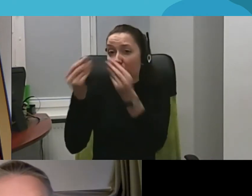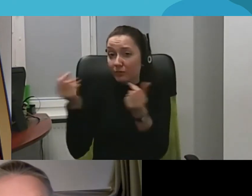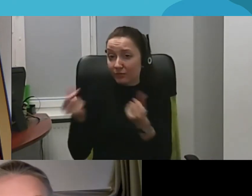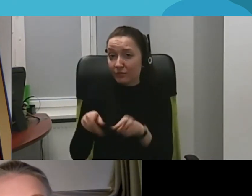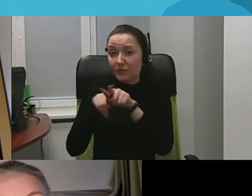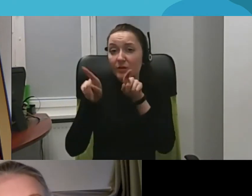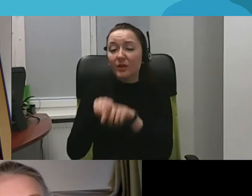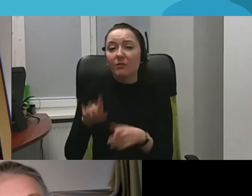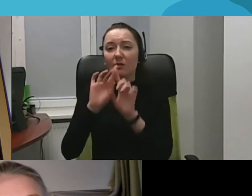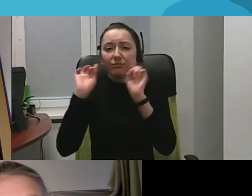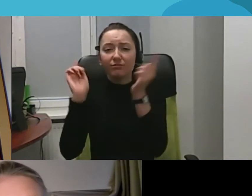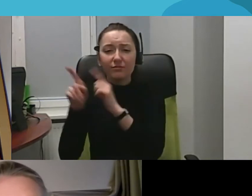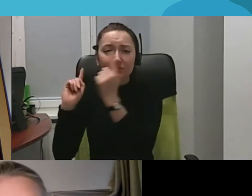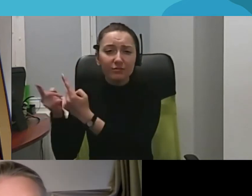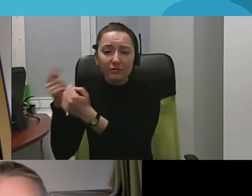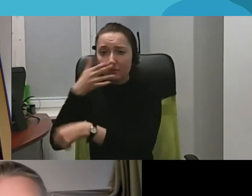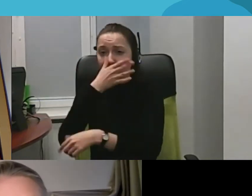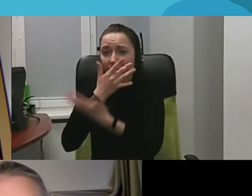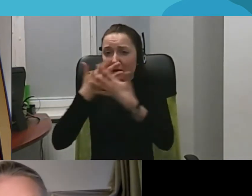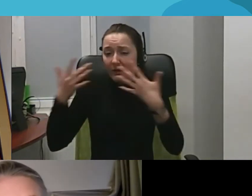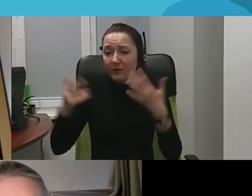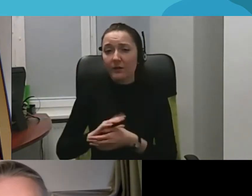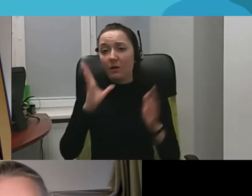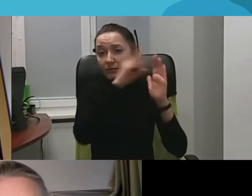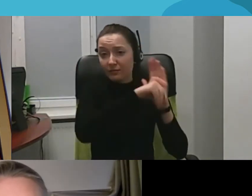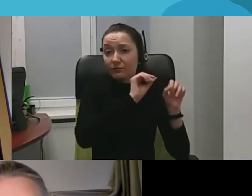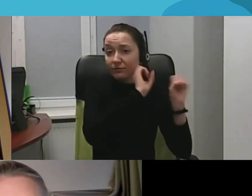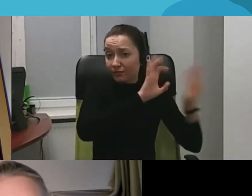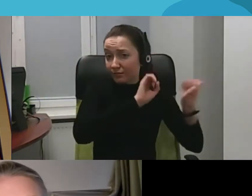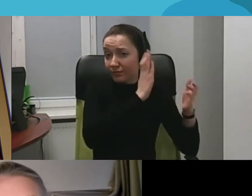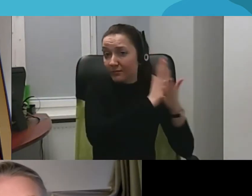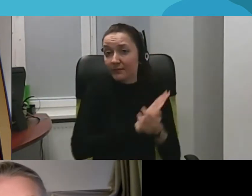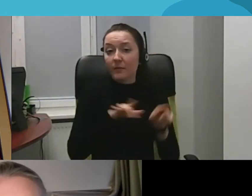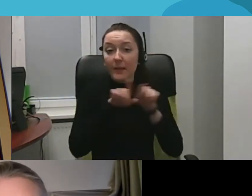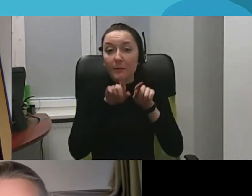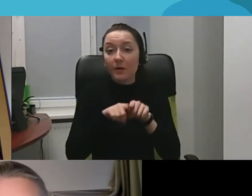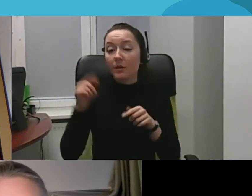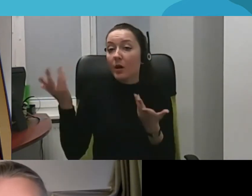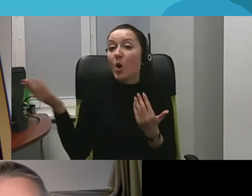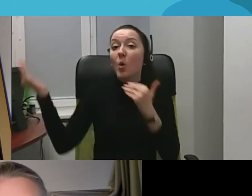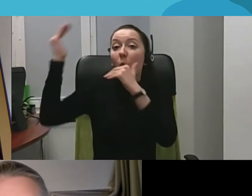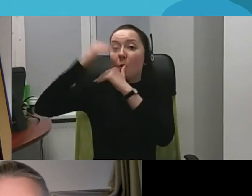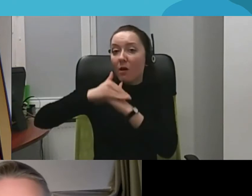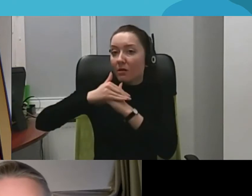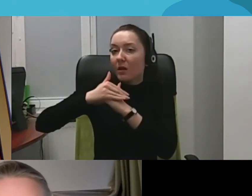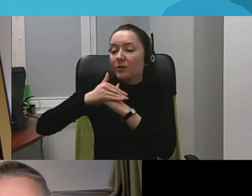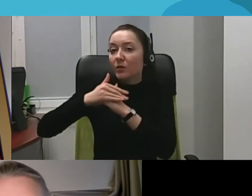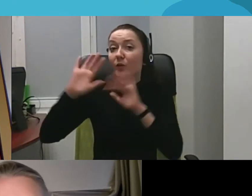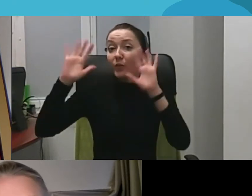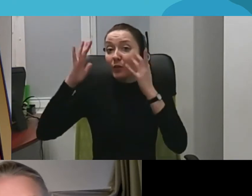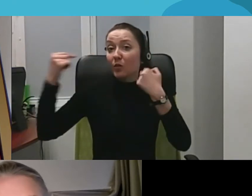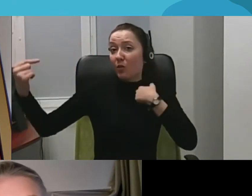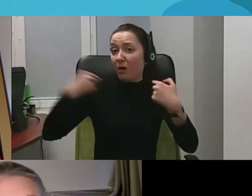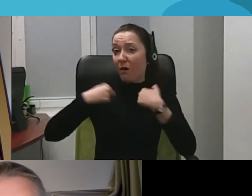the problem with the lack of access to redress mechanisms for victims of torture. To date, let me remind